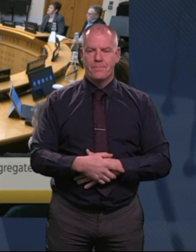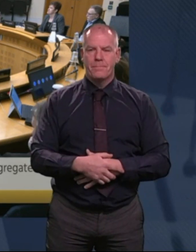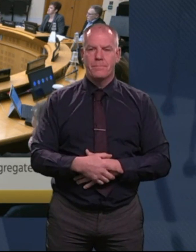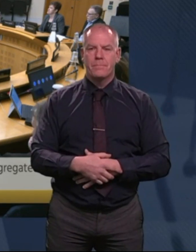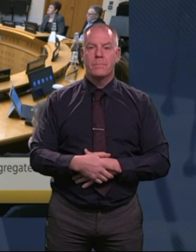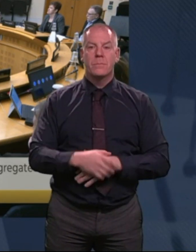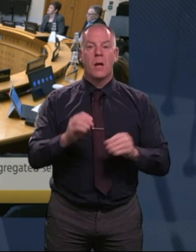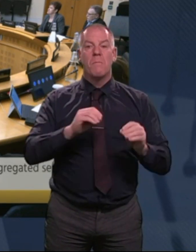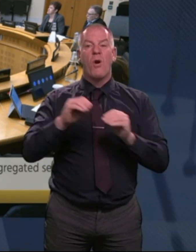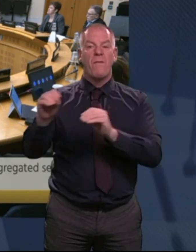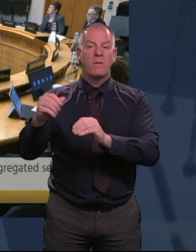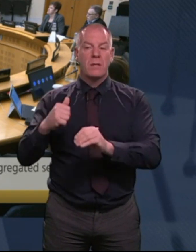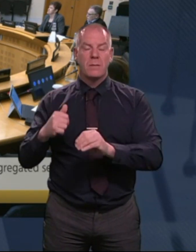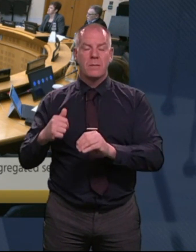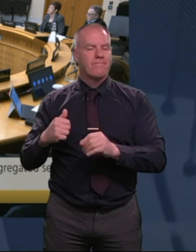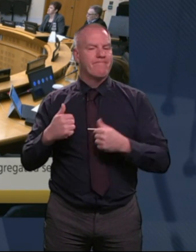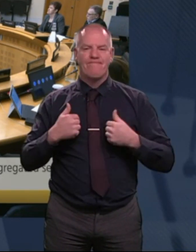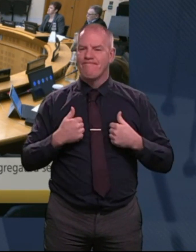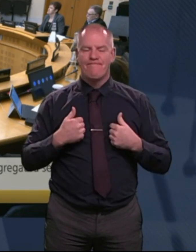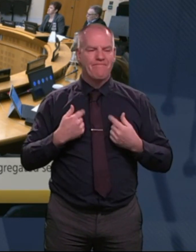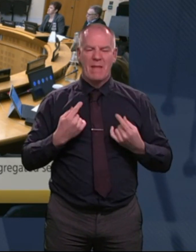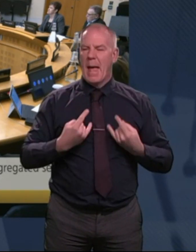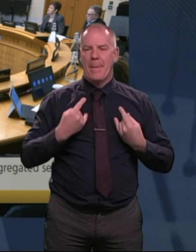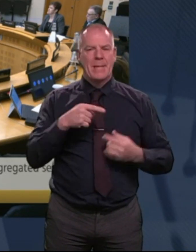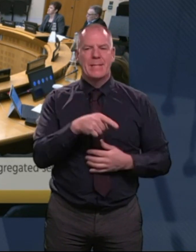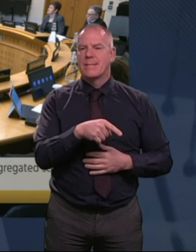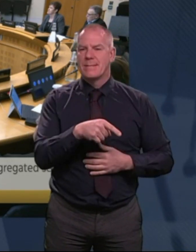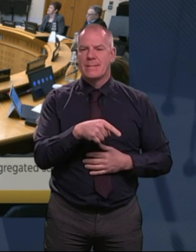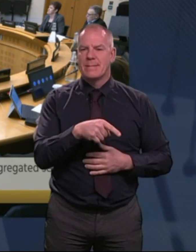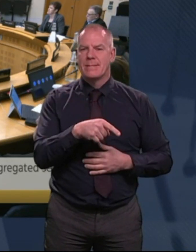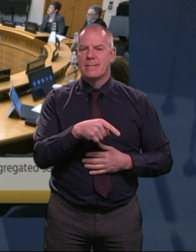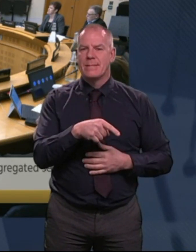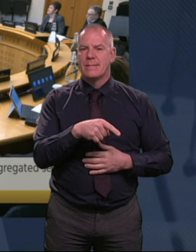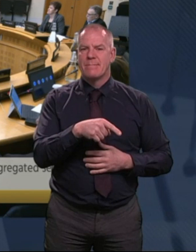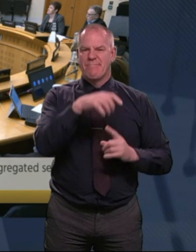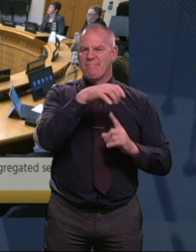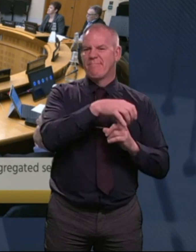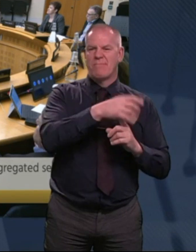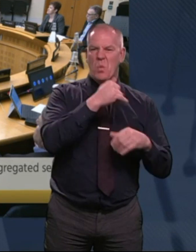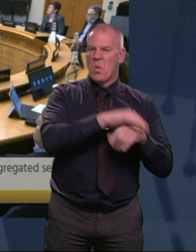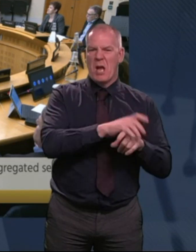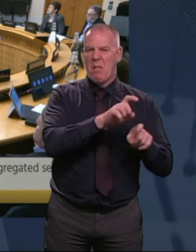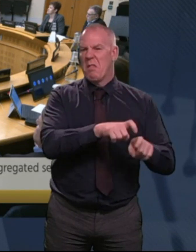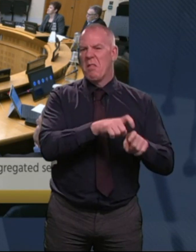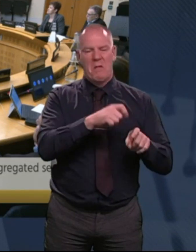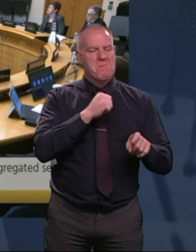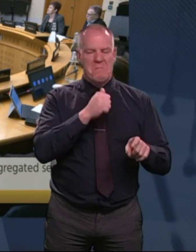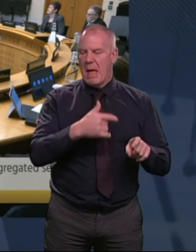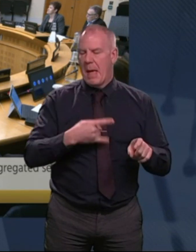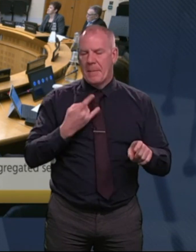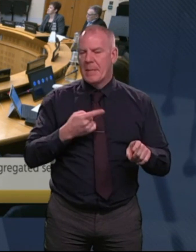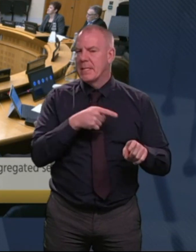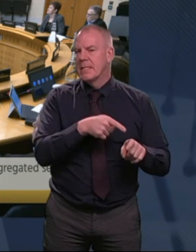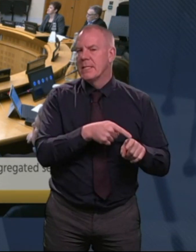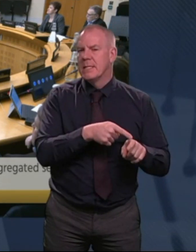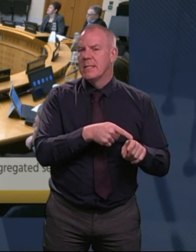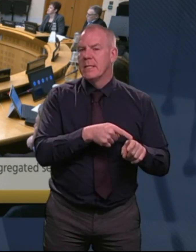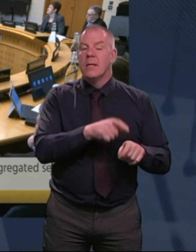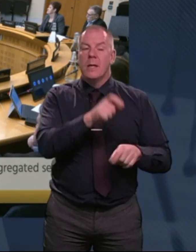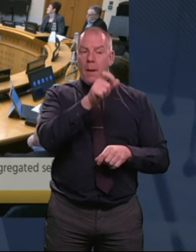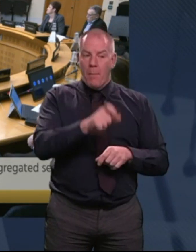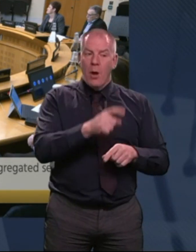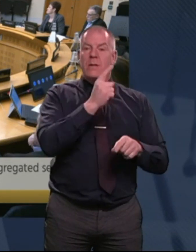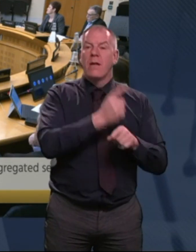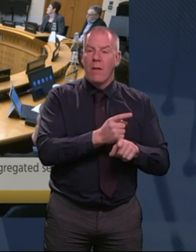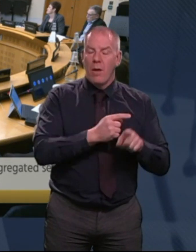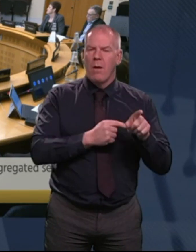about moving out, I wasn't really happy, in the institutions, really. And then someone in the